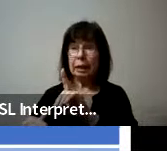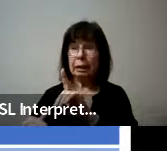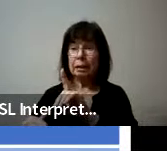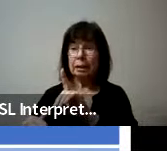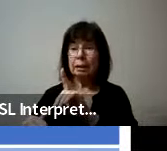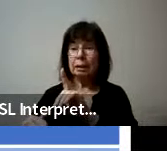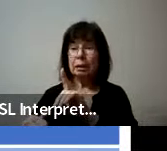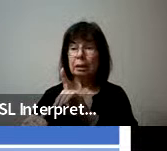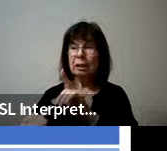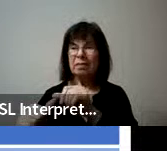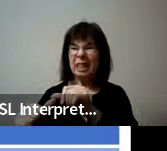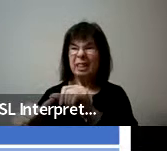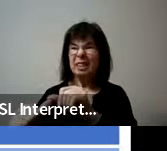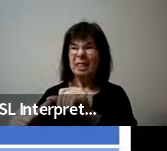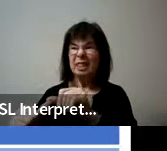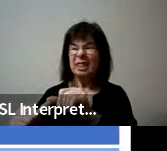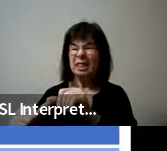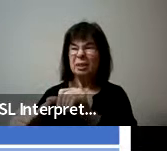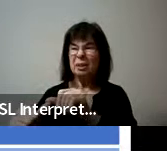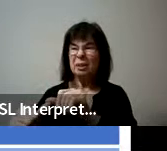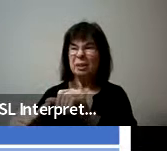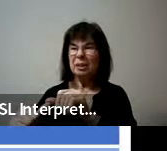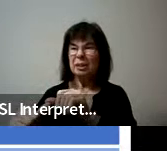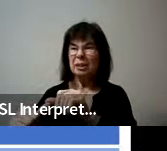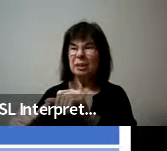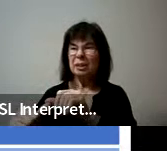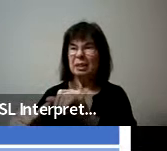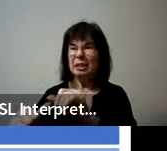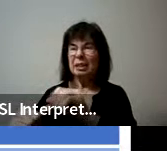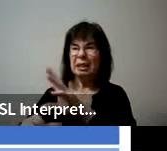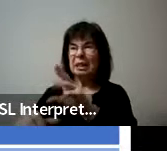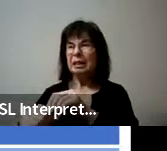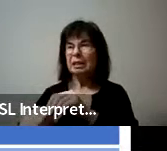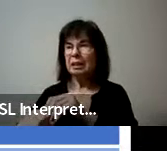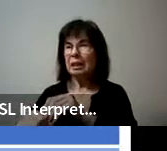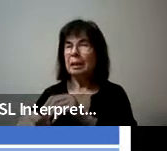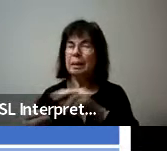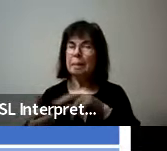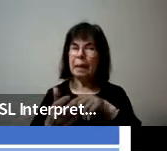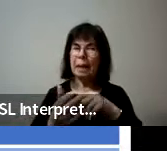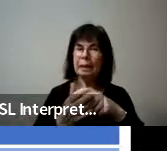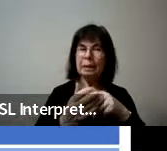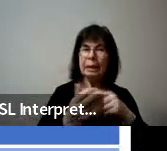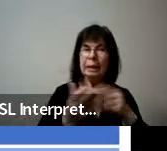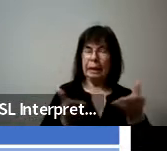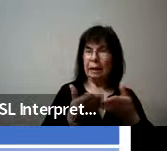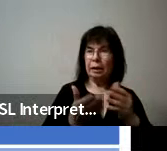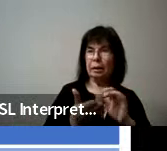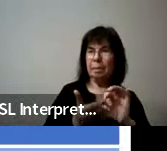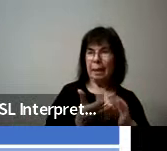continuous coverage requirement, which what that meant is if you're in Medicaid, Medi-Cal here in California,